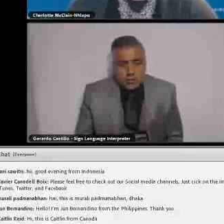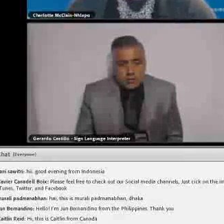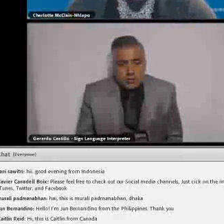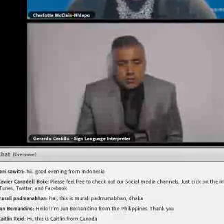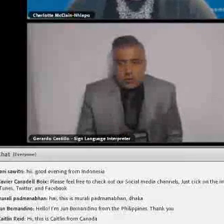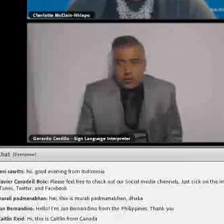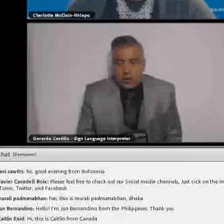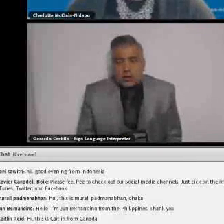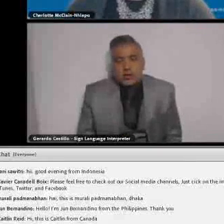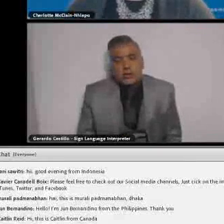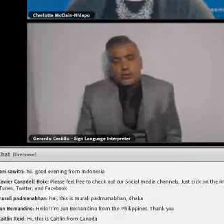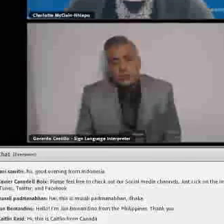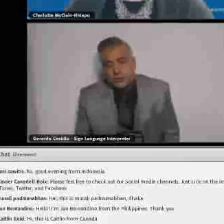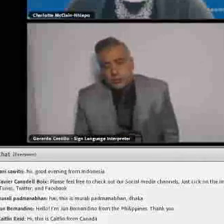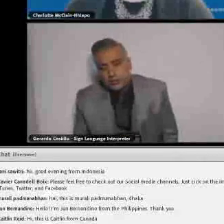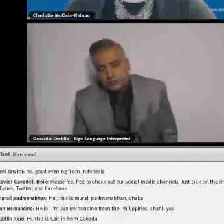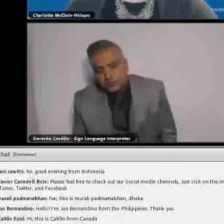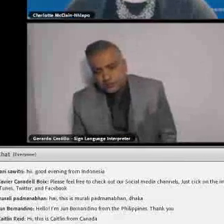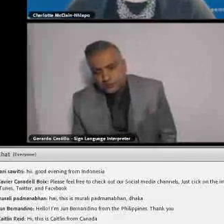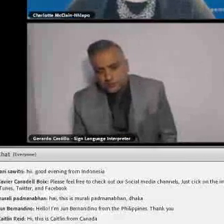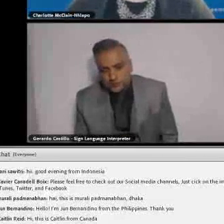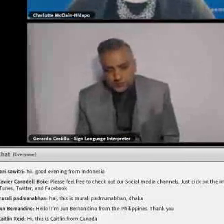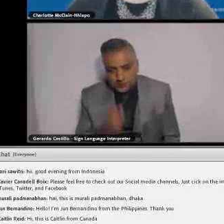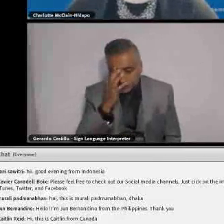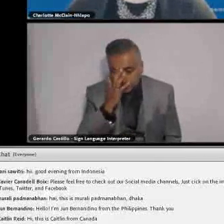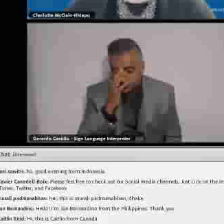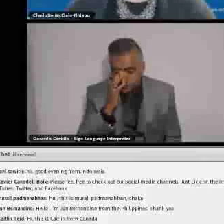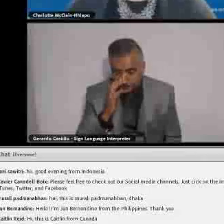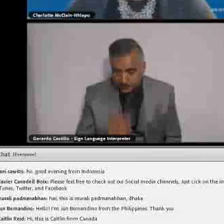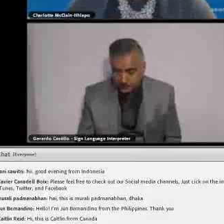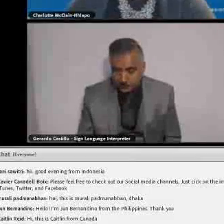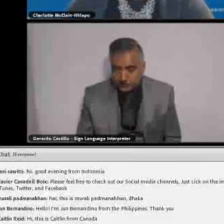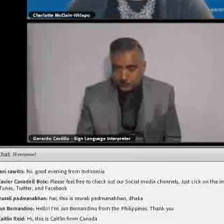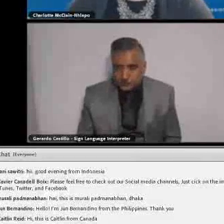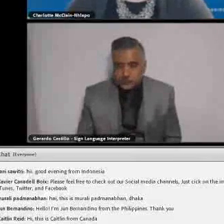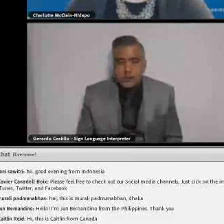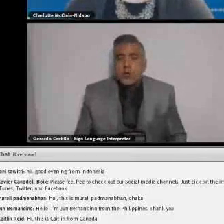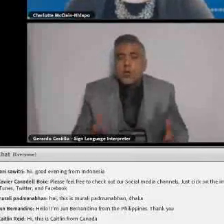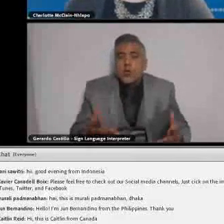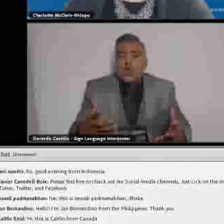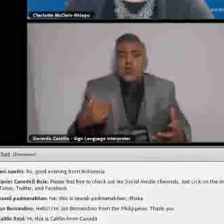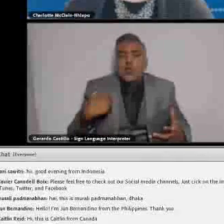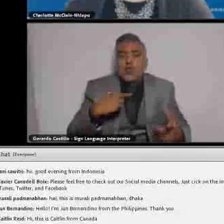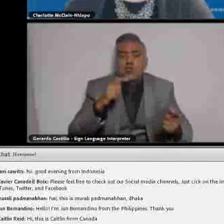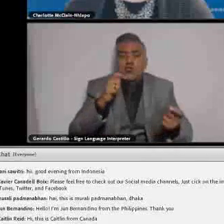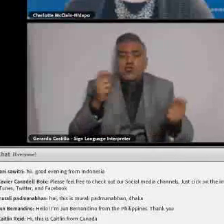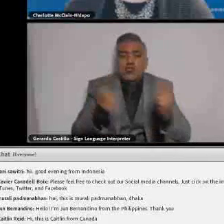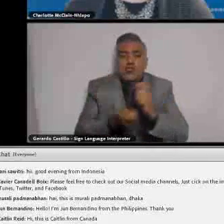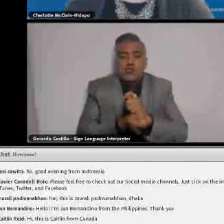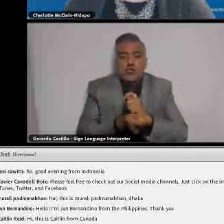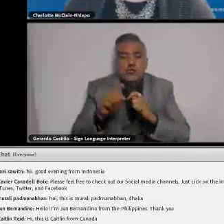So we want to look at what changes need to happen. So what can we do to change this?